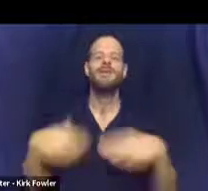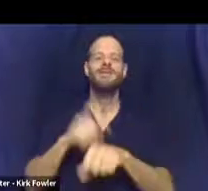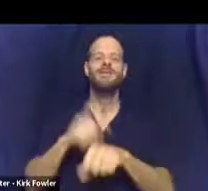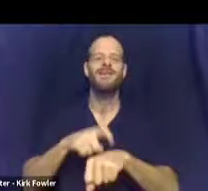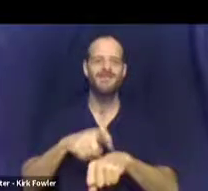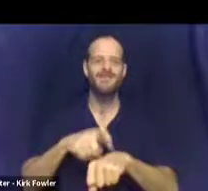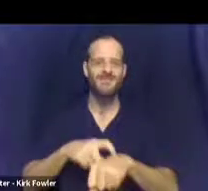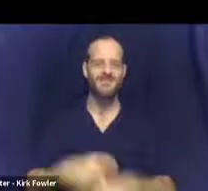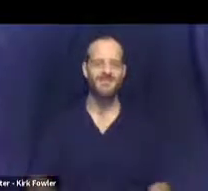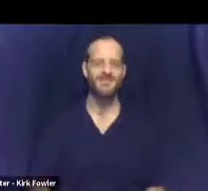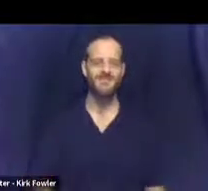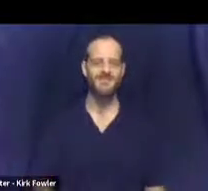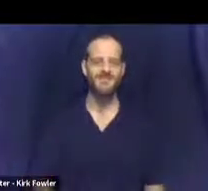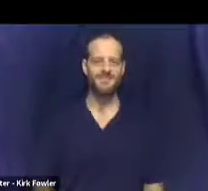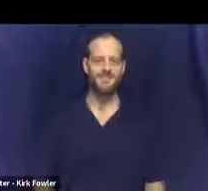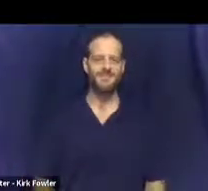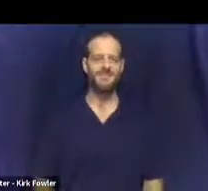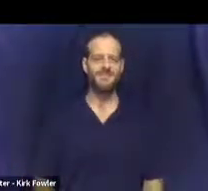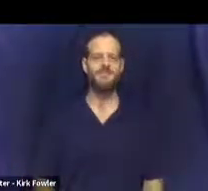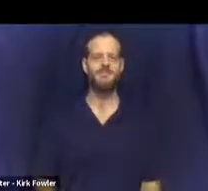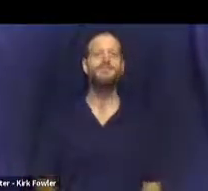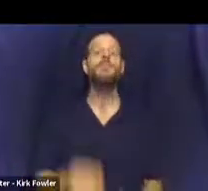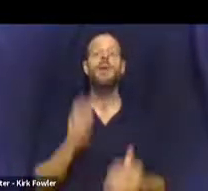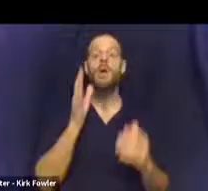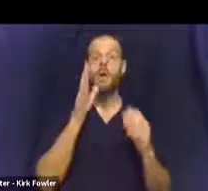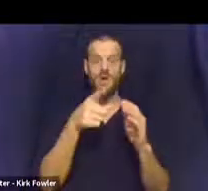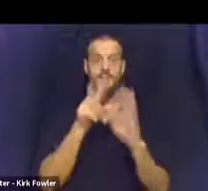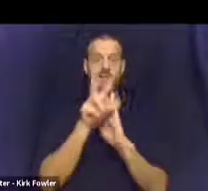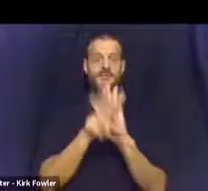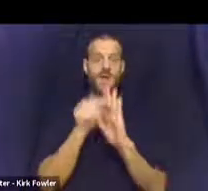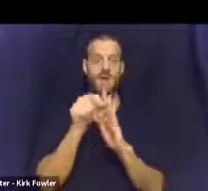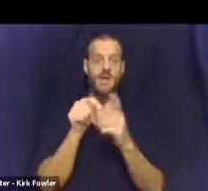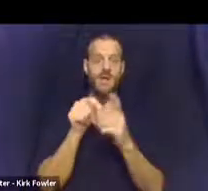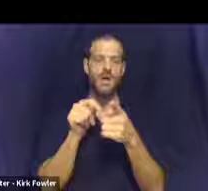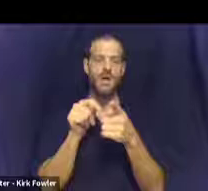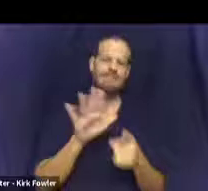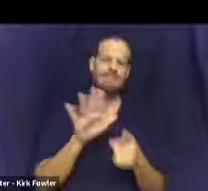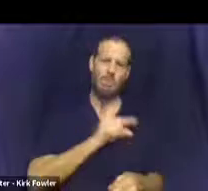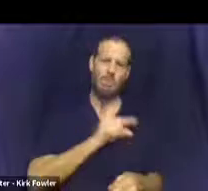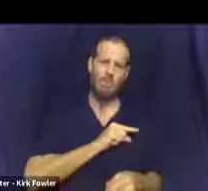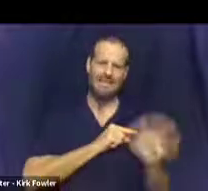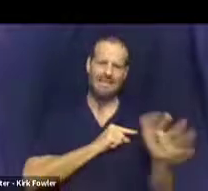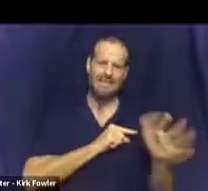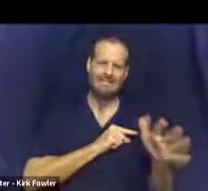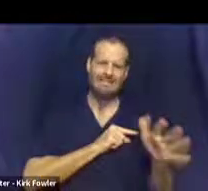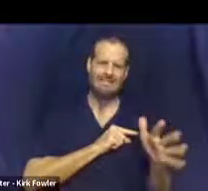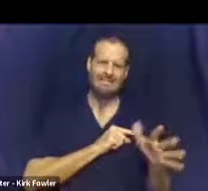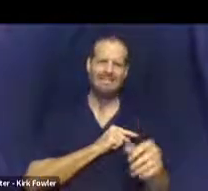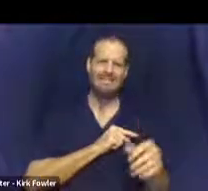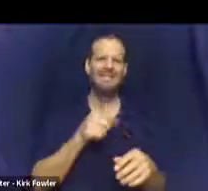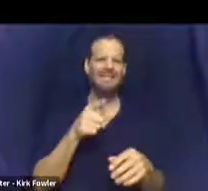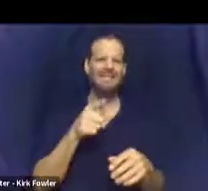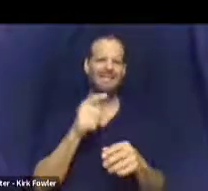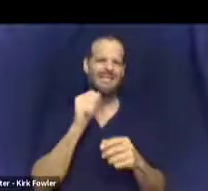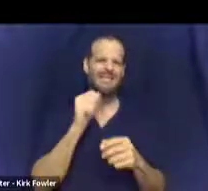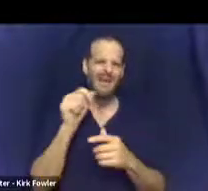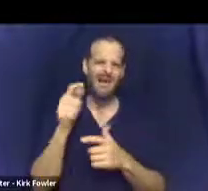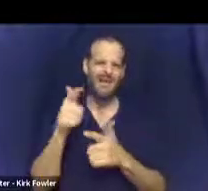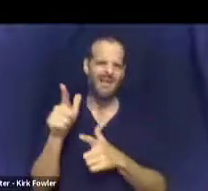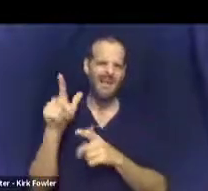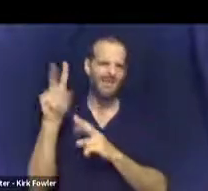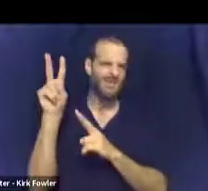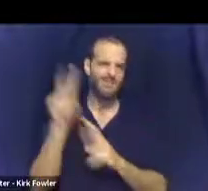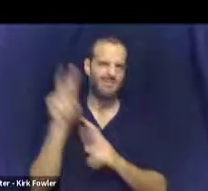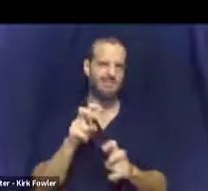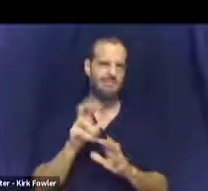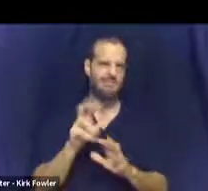about it. The video that I'm going to show next here, excuse the quality, because I Facebook doesn't allow you to download things, but I do have permission, I